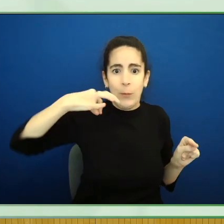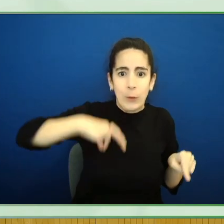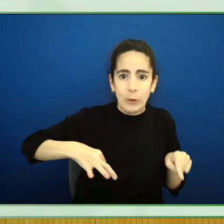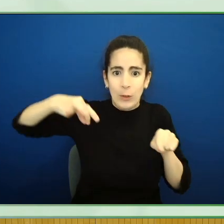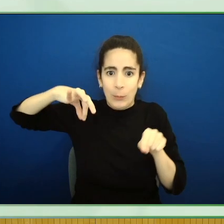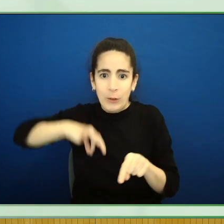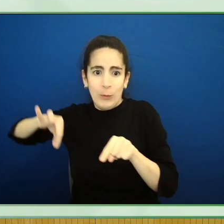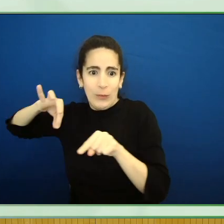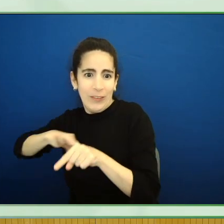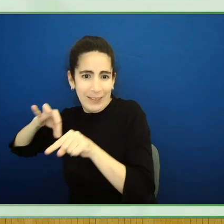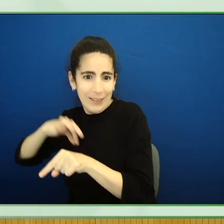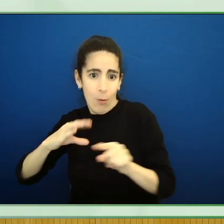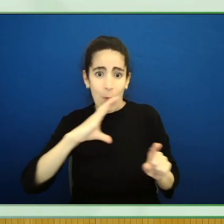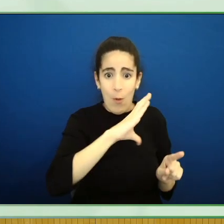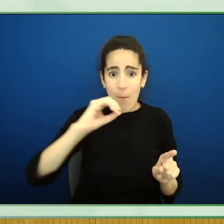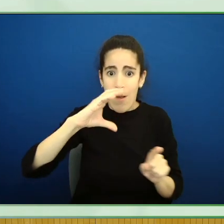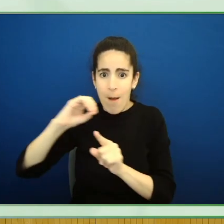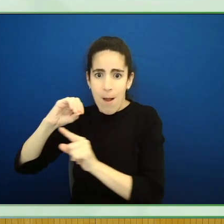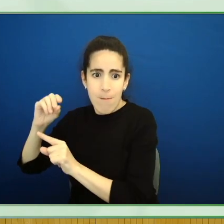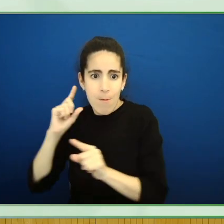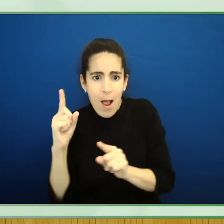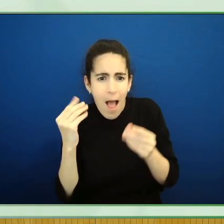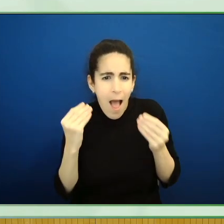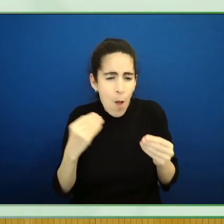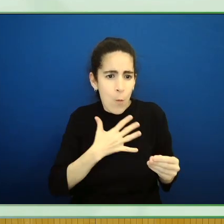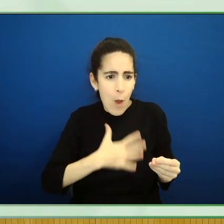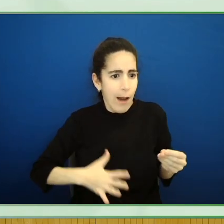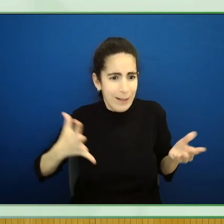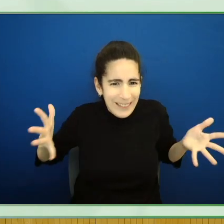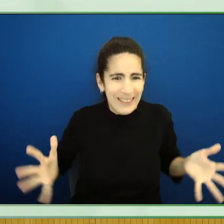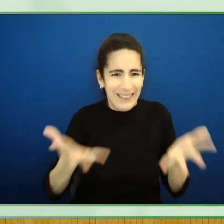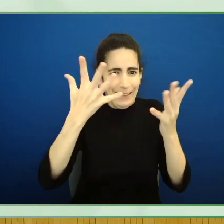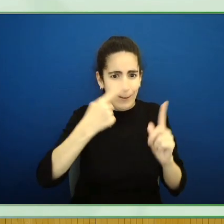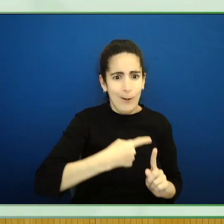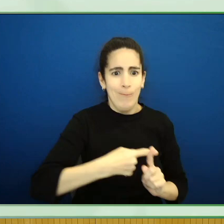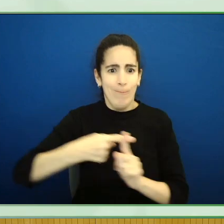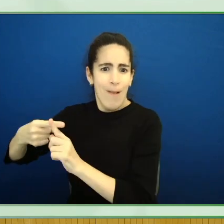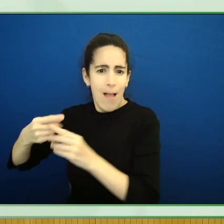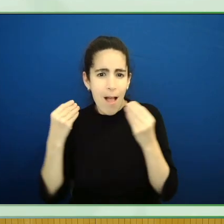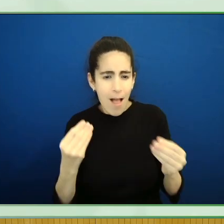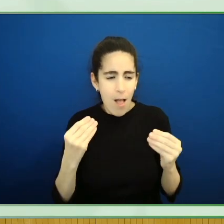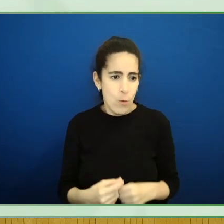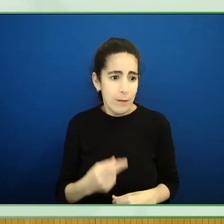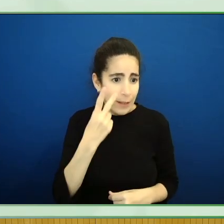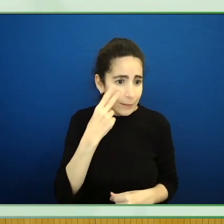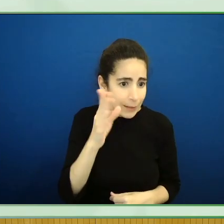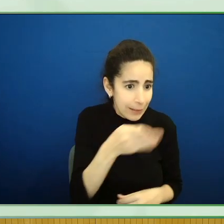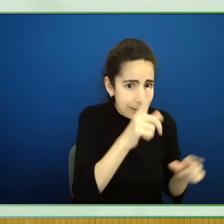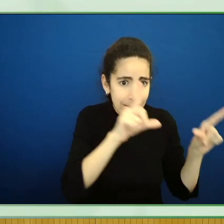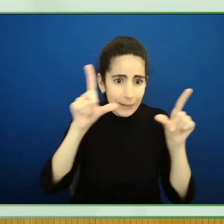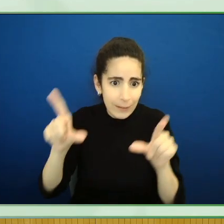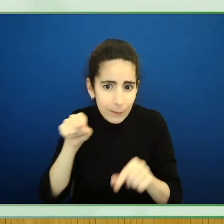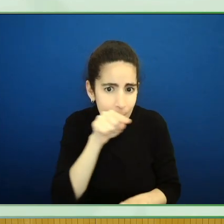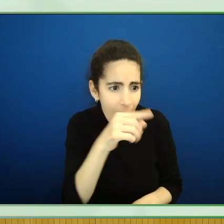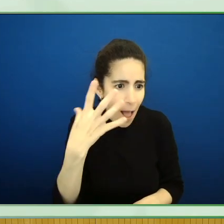And if we go to the next slide, you can see in some markets where these kind of